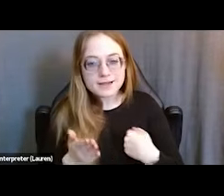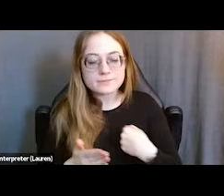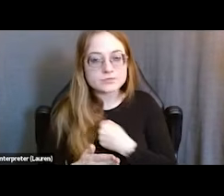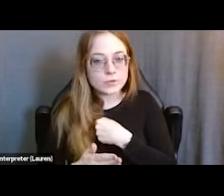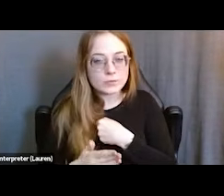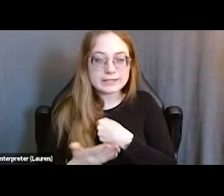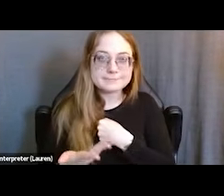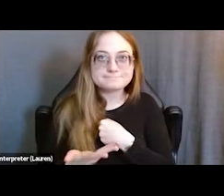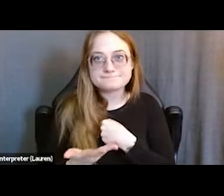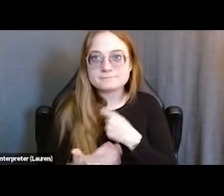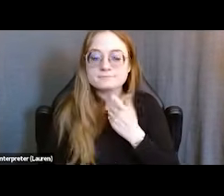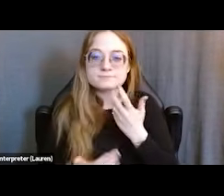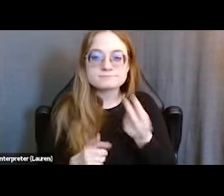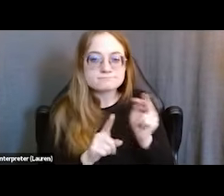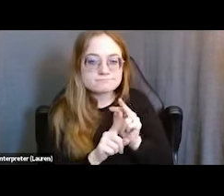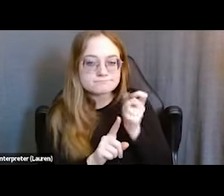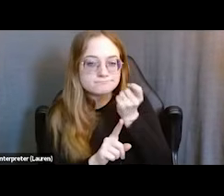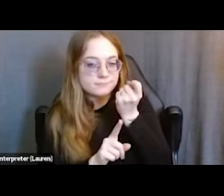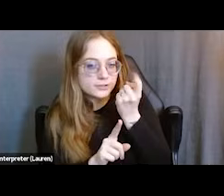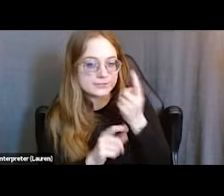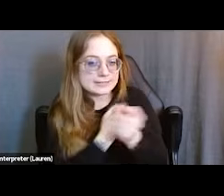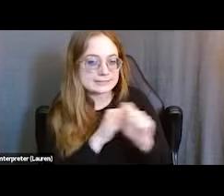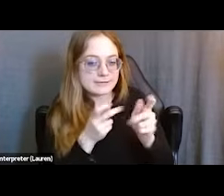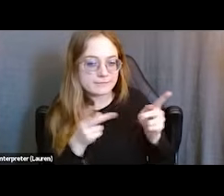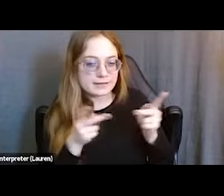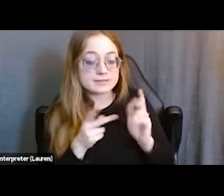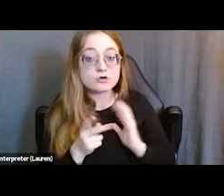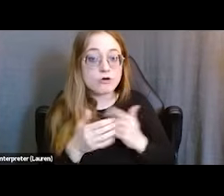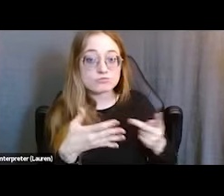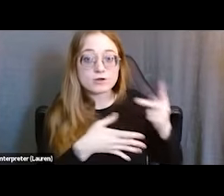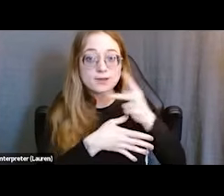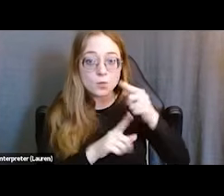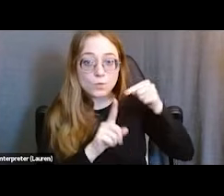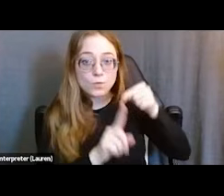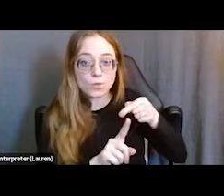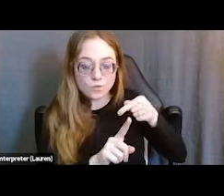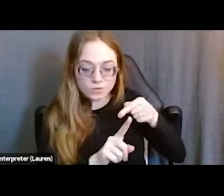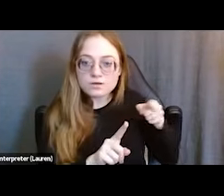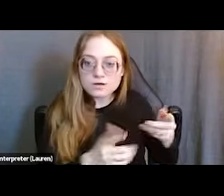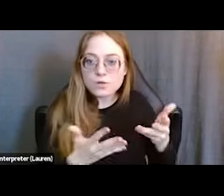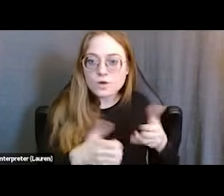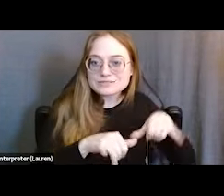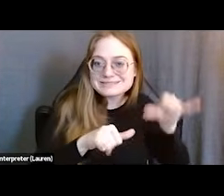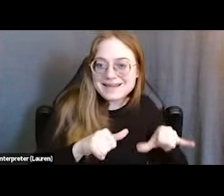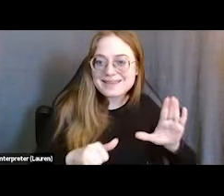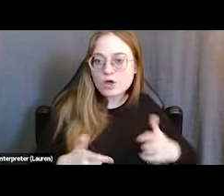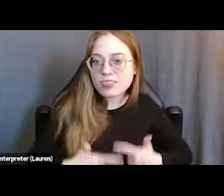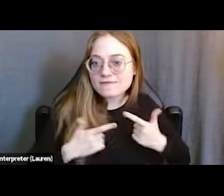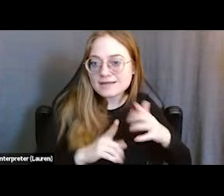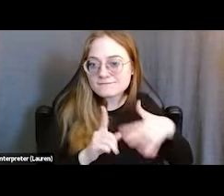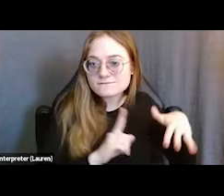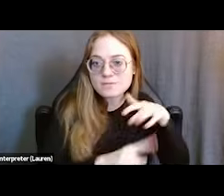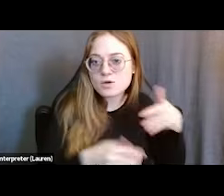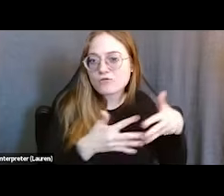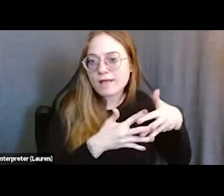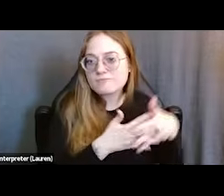of what a safe place to be means, because our primary goal is to keep that young person in their current living environment. And that means we really need